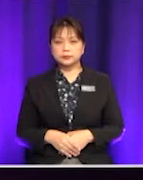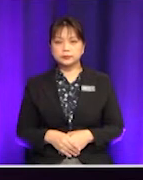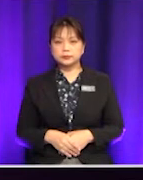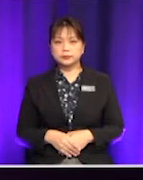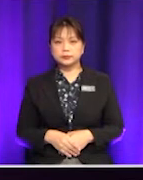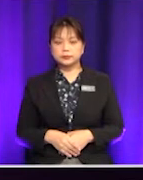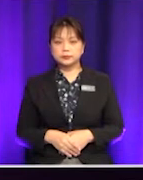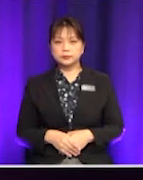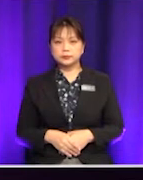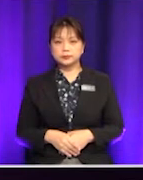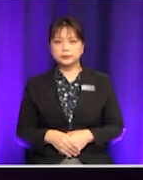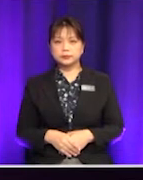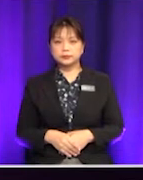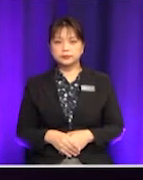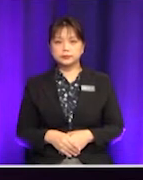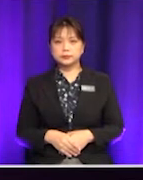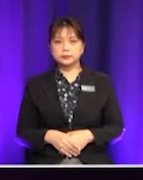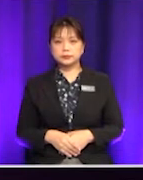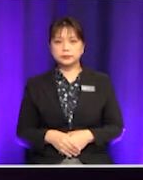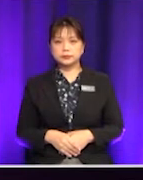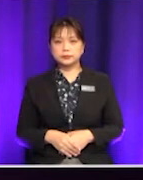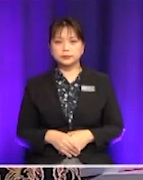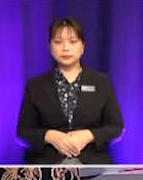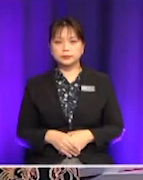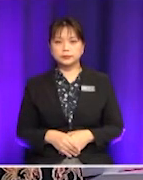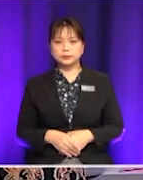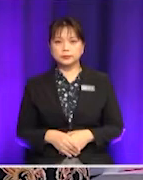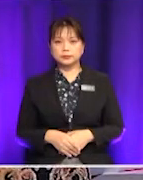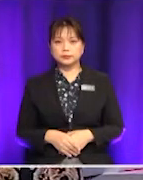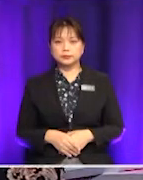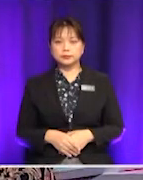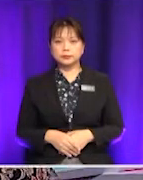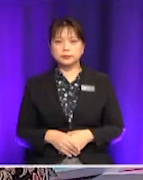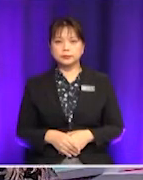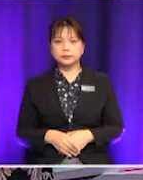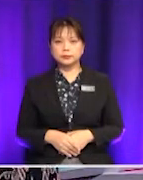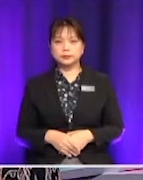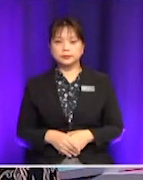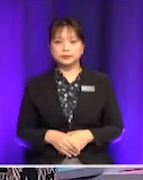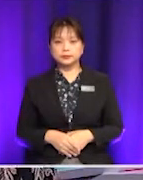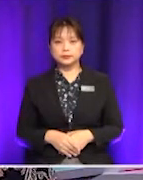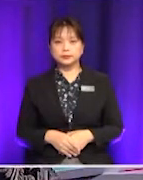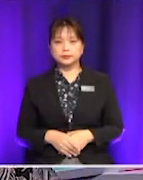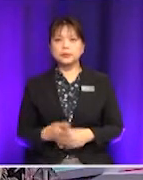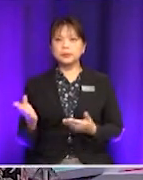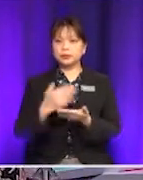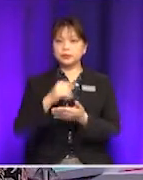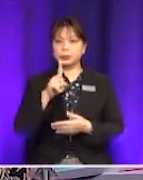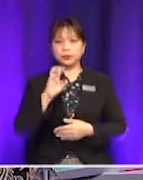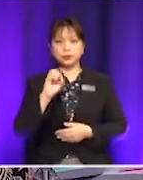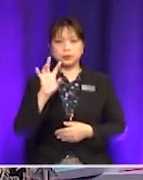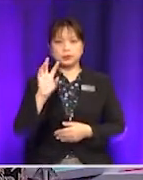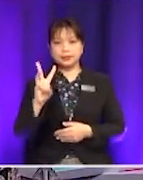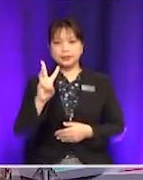best answer and definitely transfer them in your answer sheets. Okay, so now let us begin. Turn to page 106 from